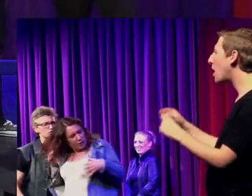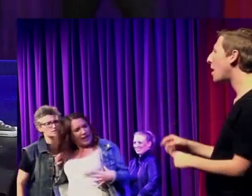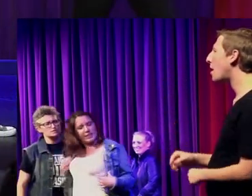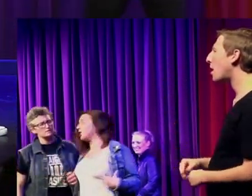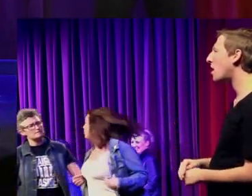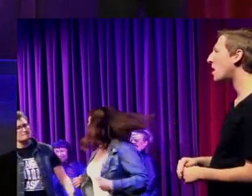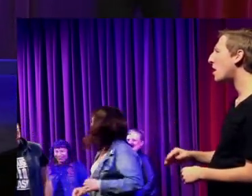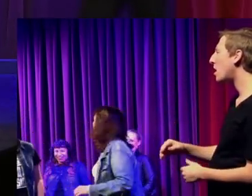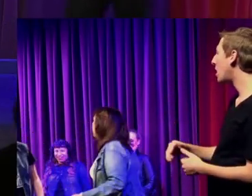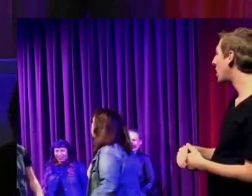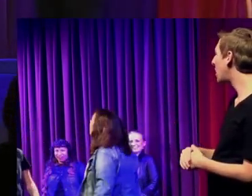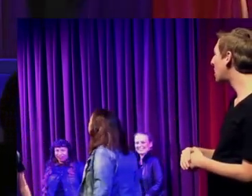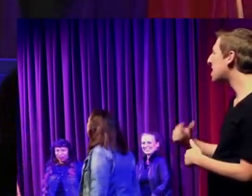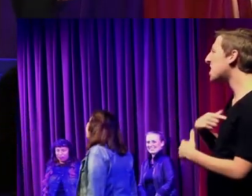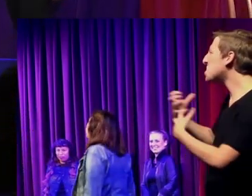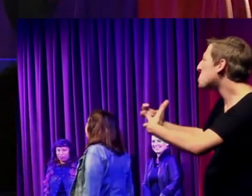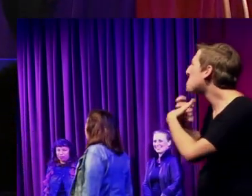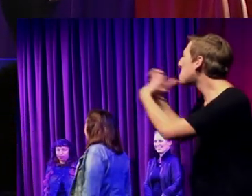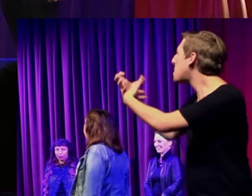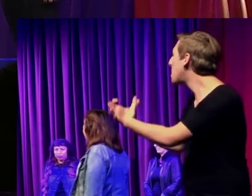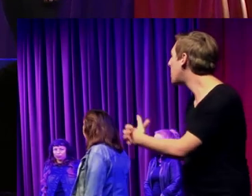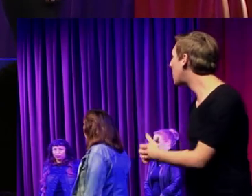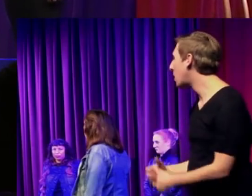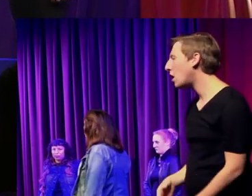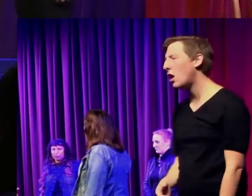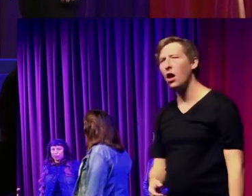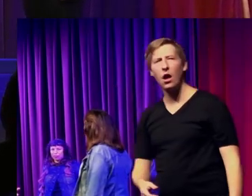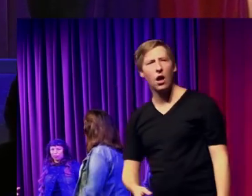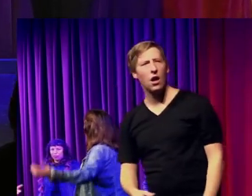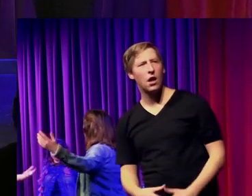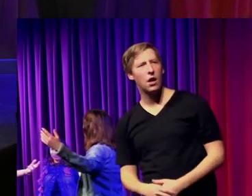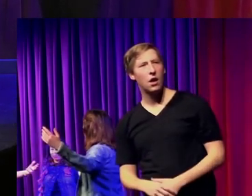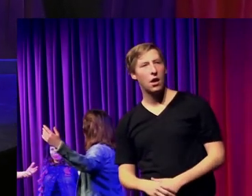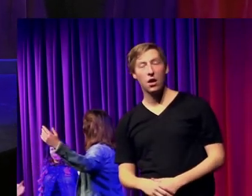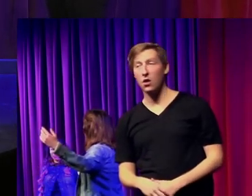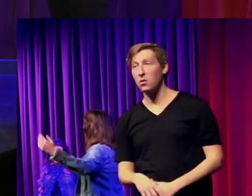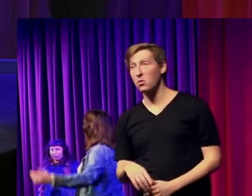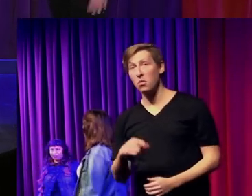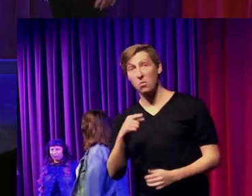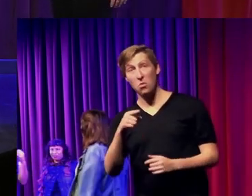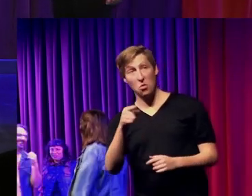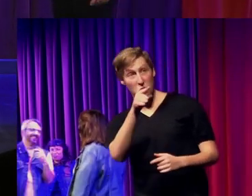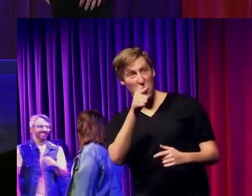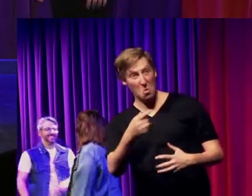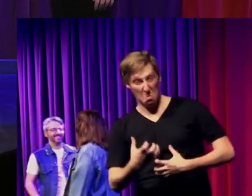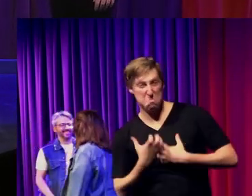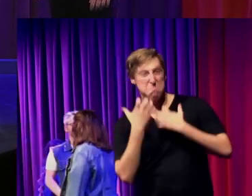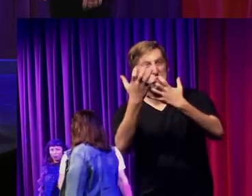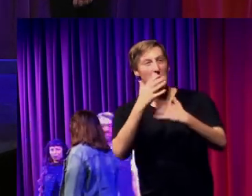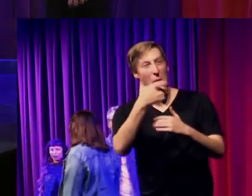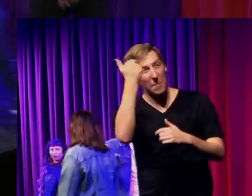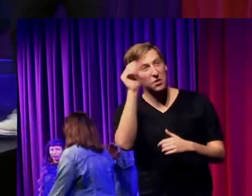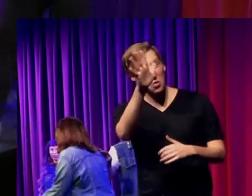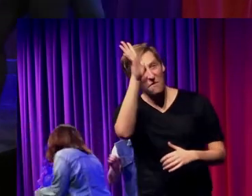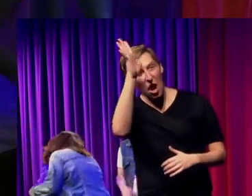Bagel? Oh, Jesus Christ, Mom. I wonder where I get it from. Your father.